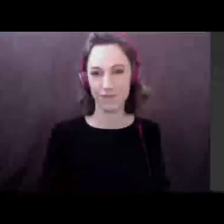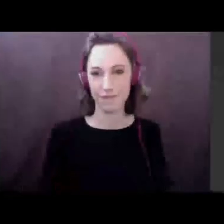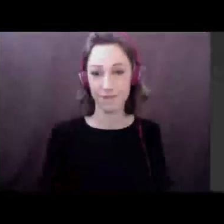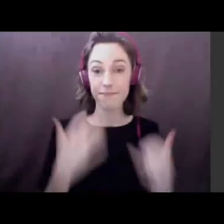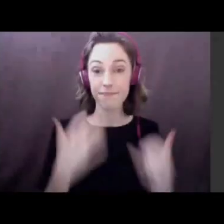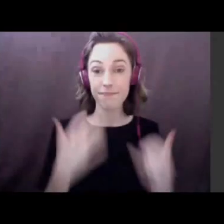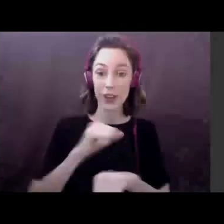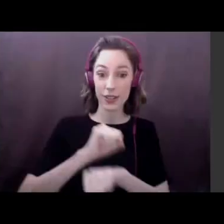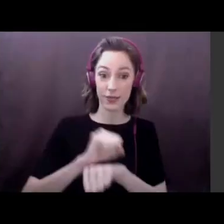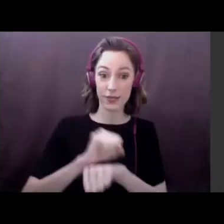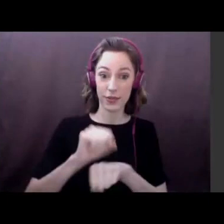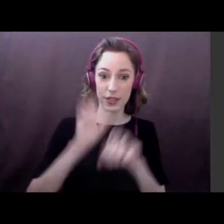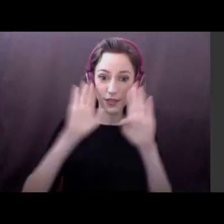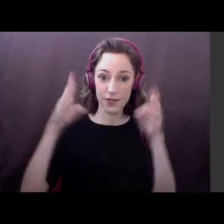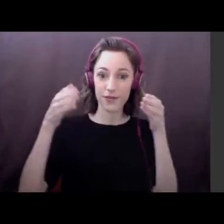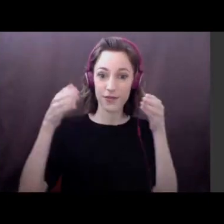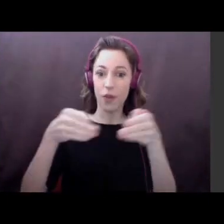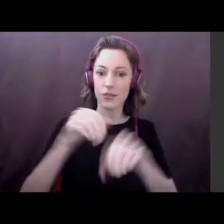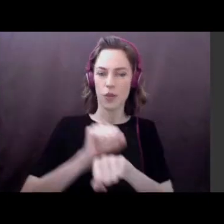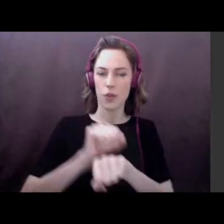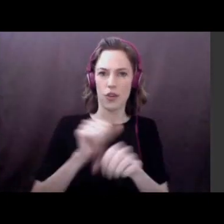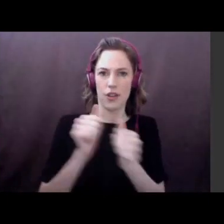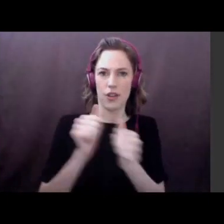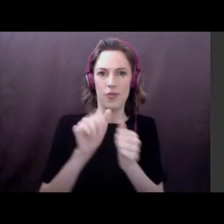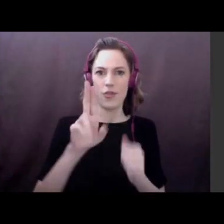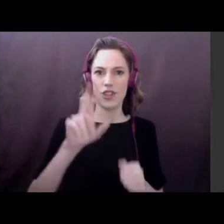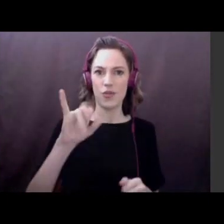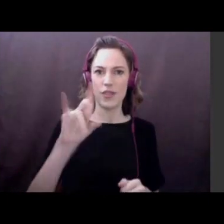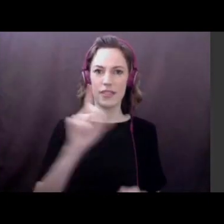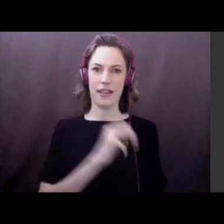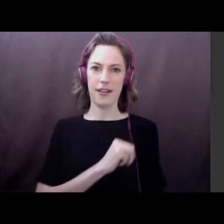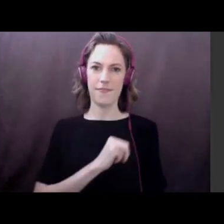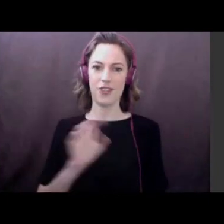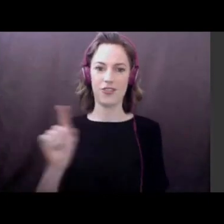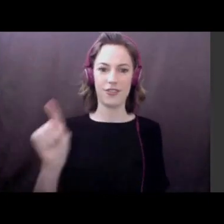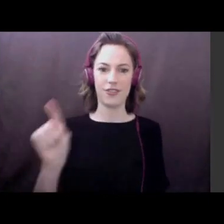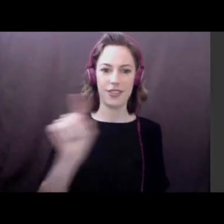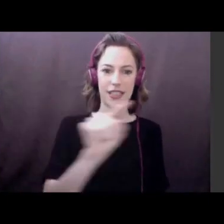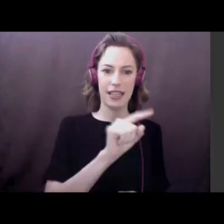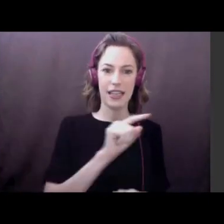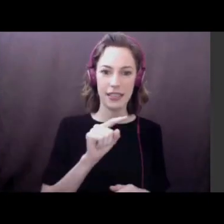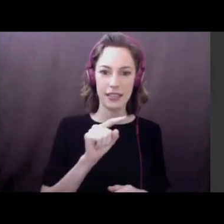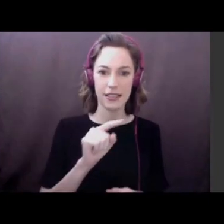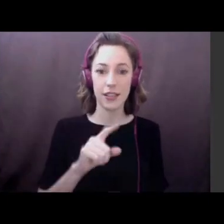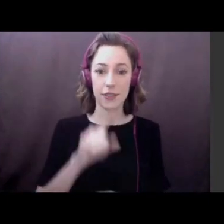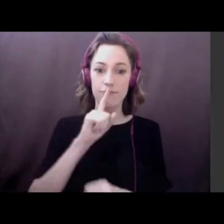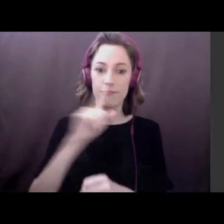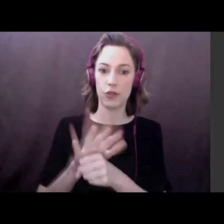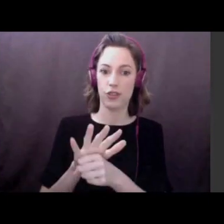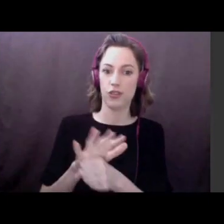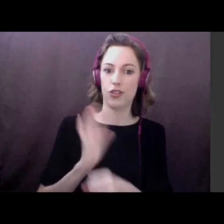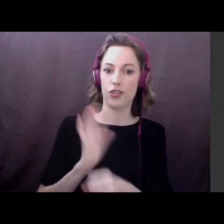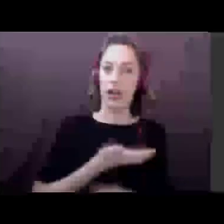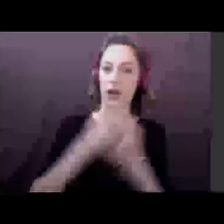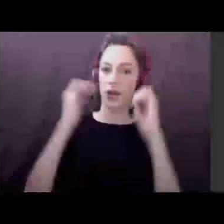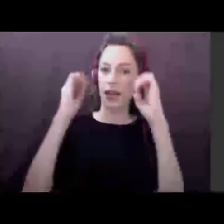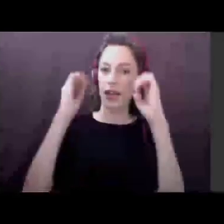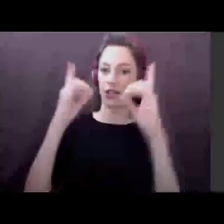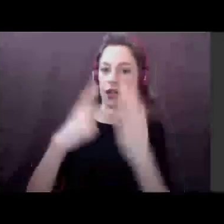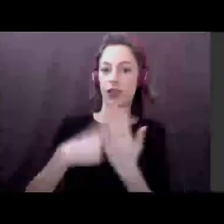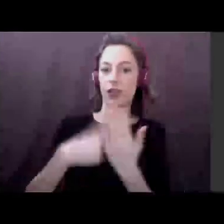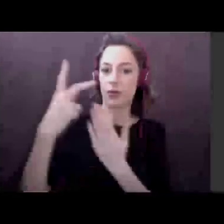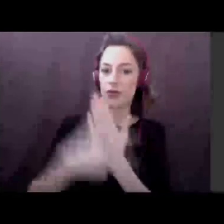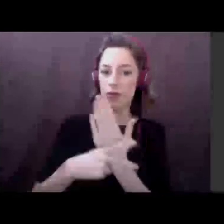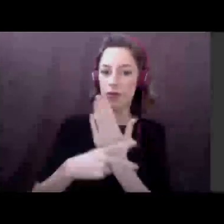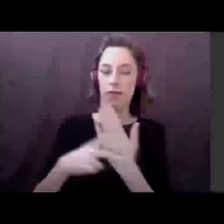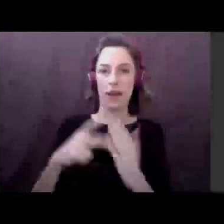to ensure education programming quality, equity, and sustainability, as well as the inclusion of people with disabilities throughout